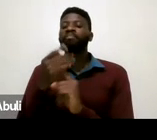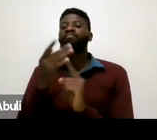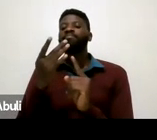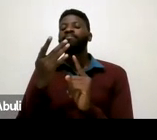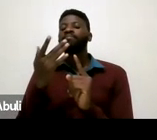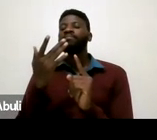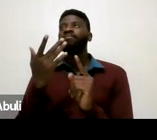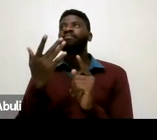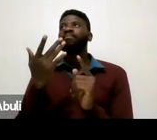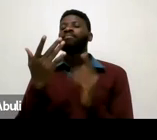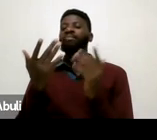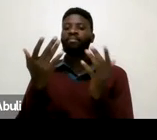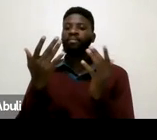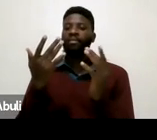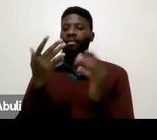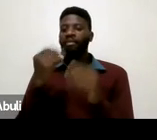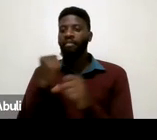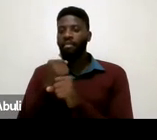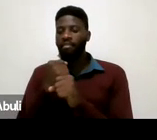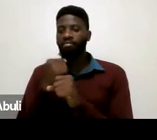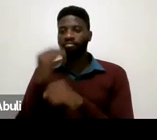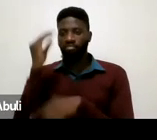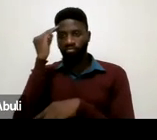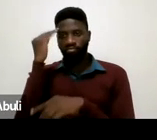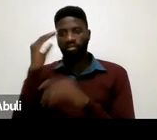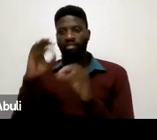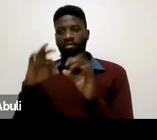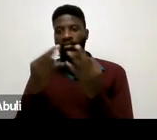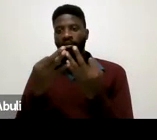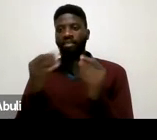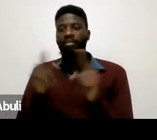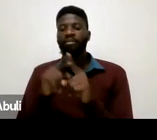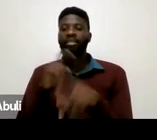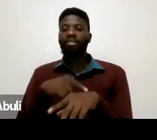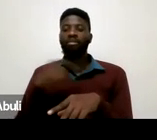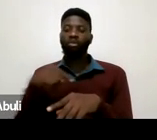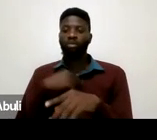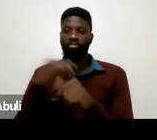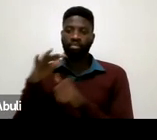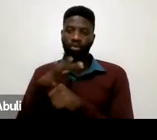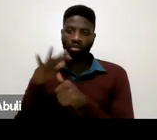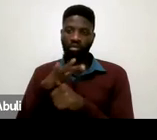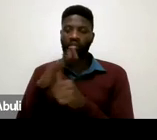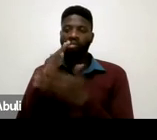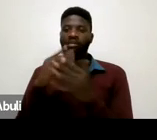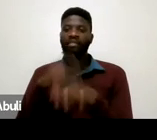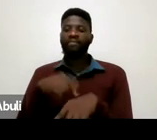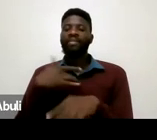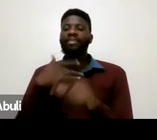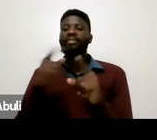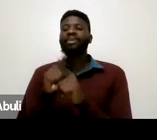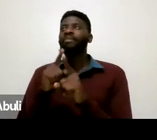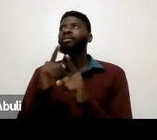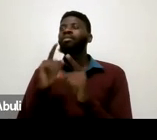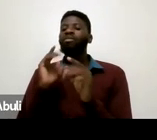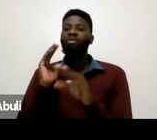maybe considering career, education, family. And even when we prioritize these things, sometimes it feels as if there's too much.